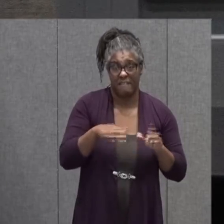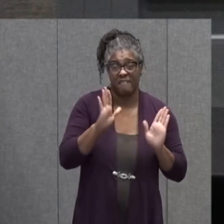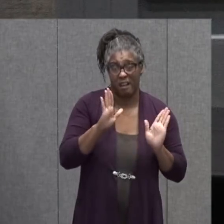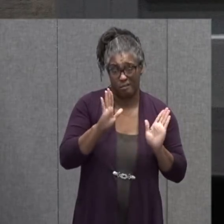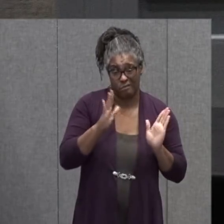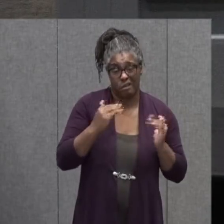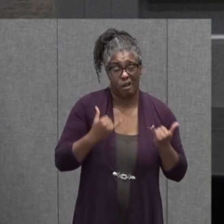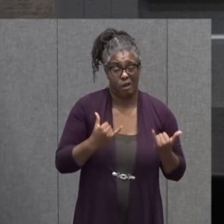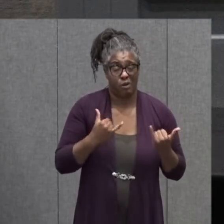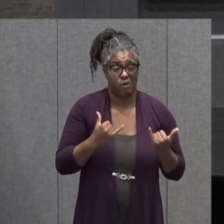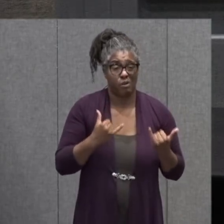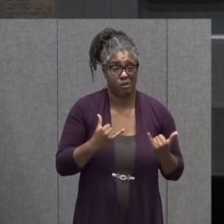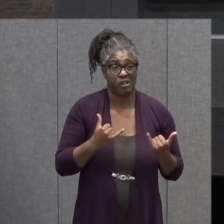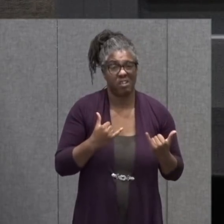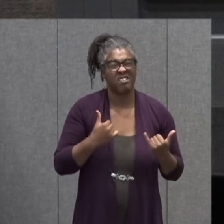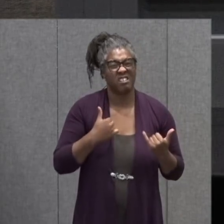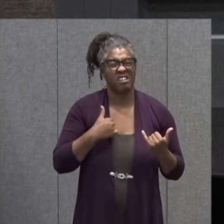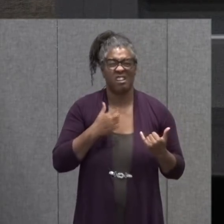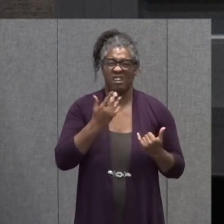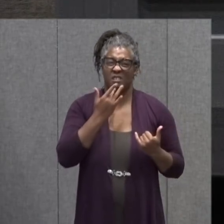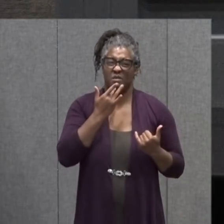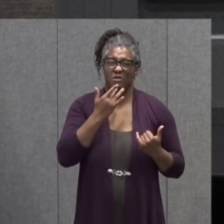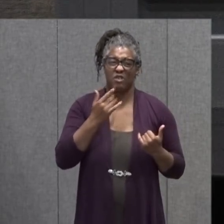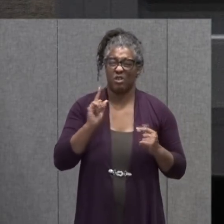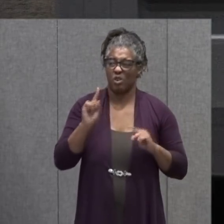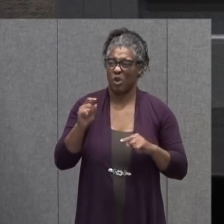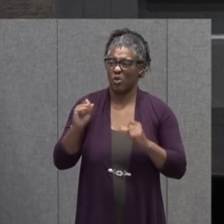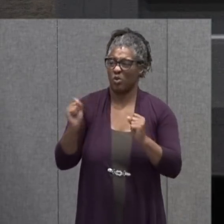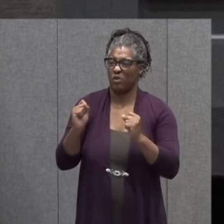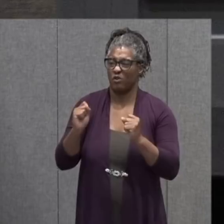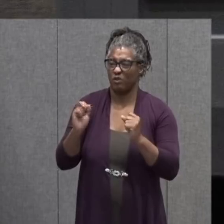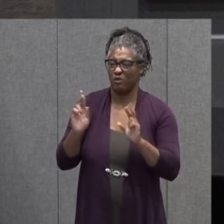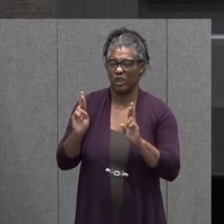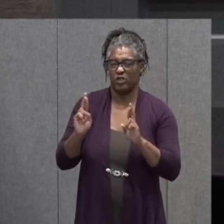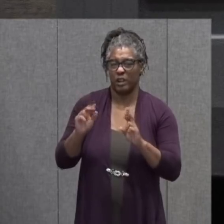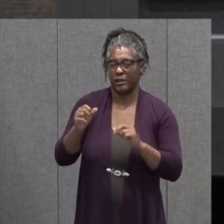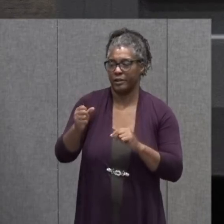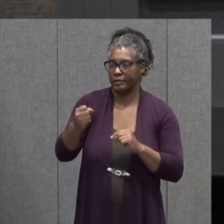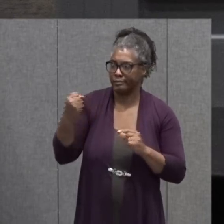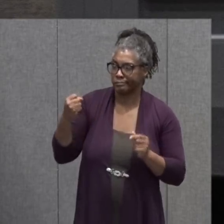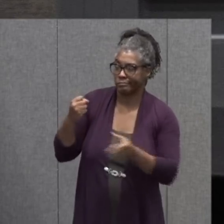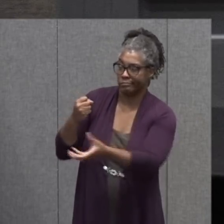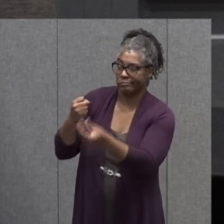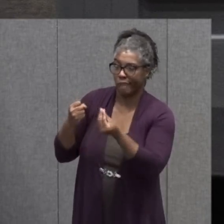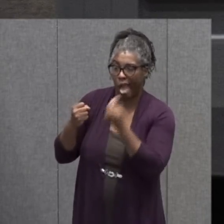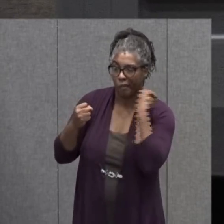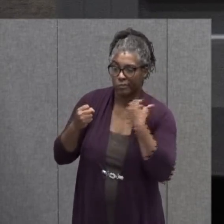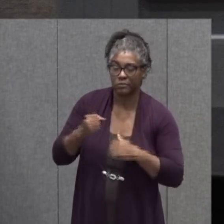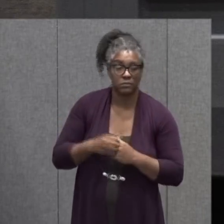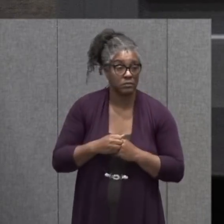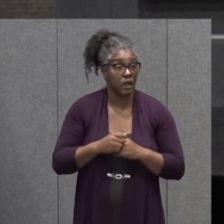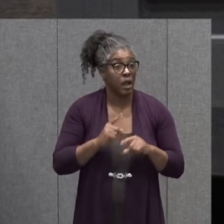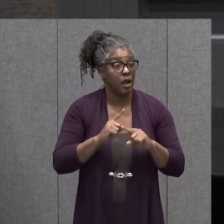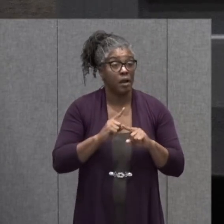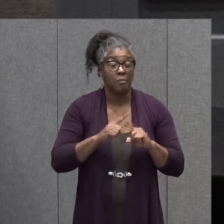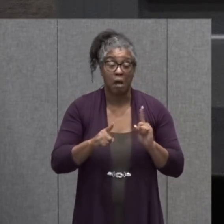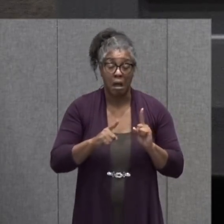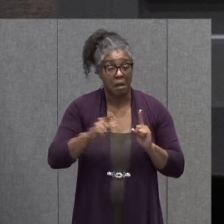might have already gone to my fridge or gone somewhere else. But he is set on these